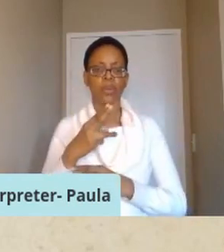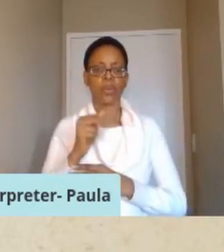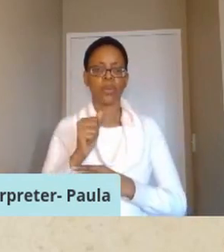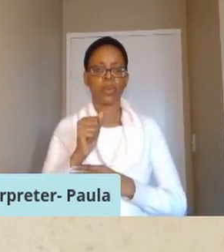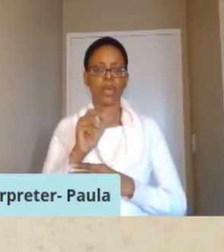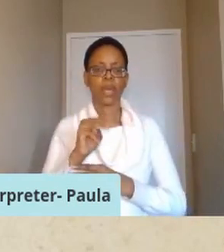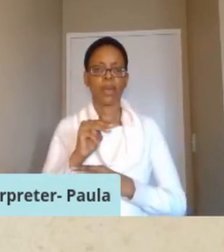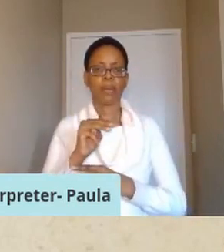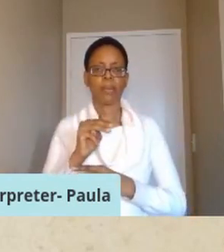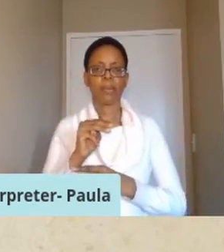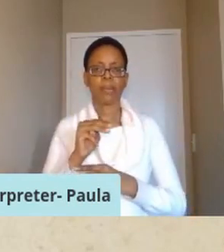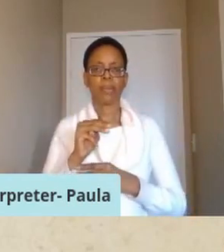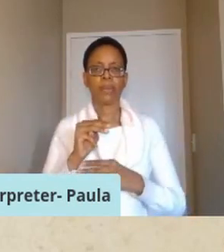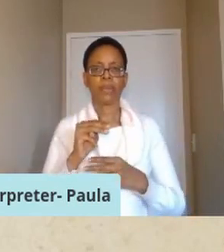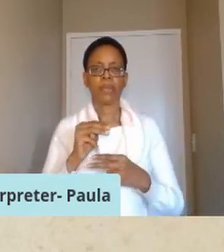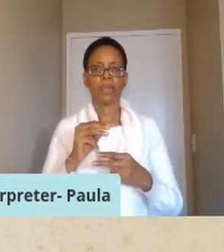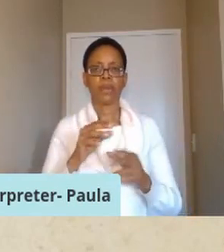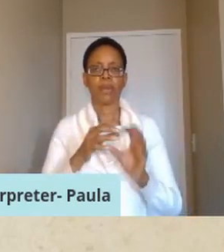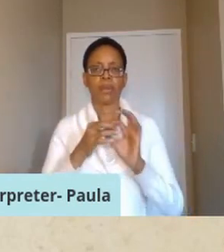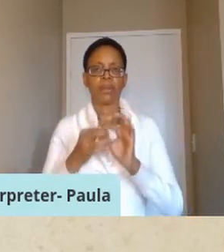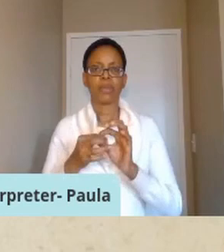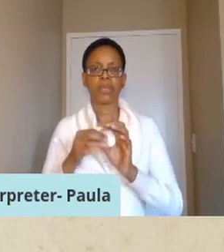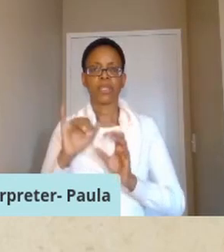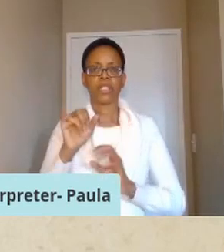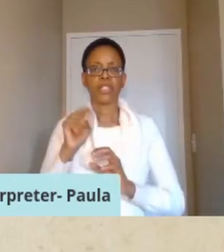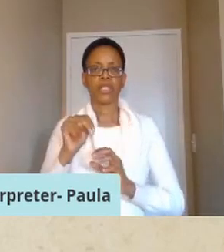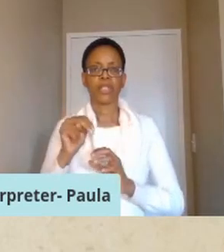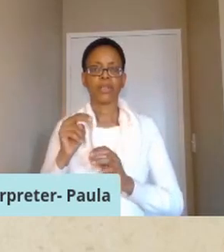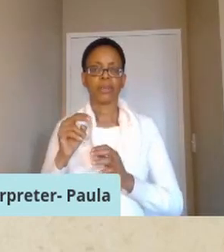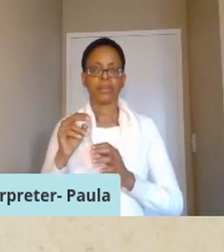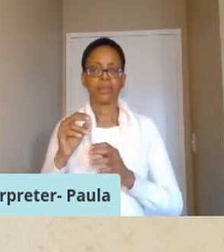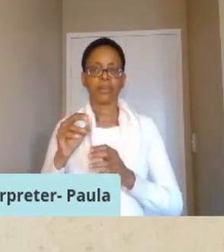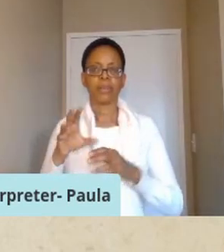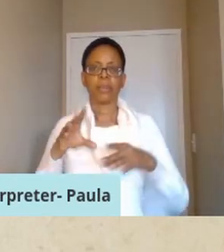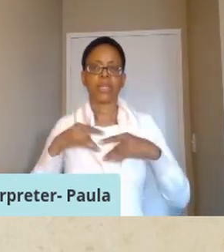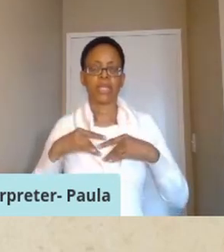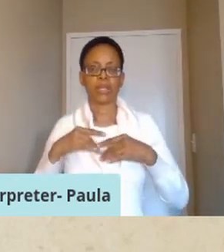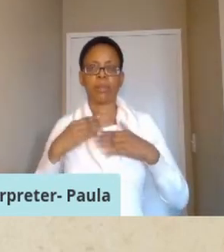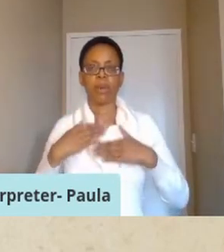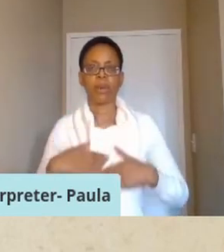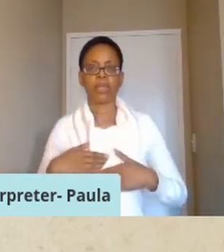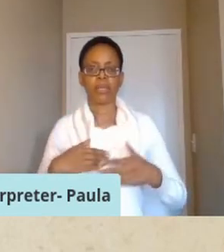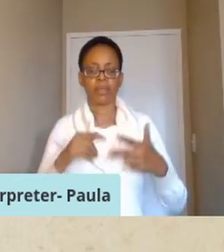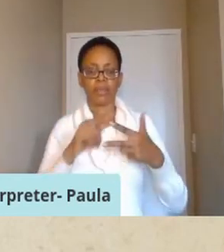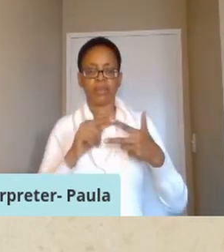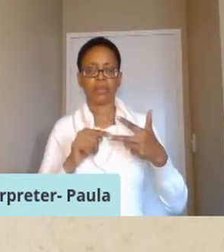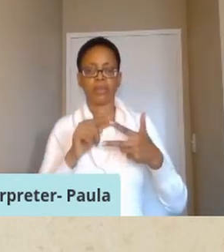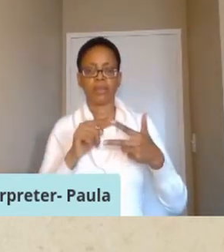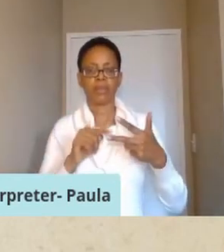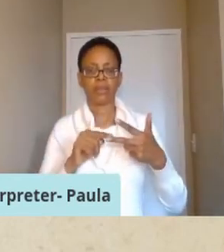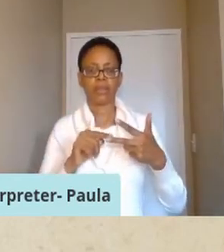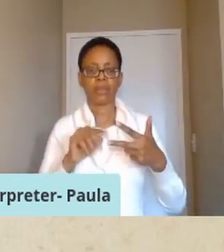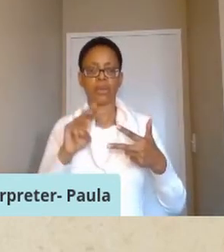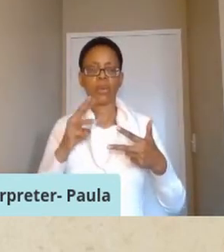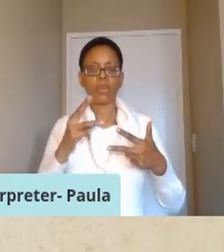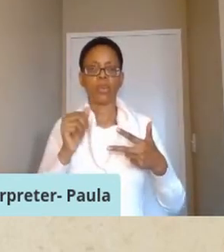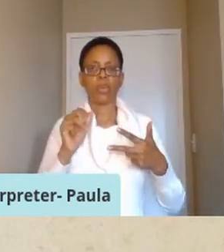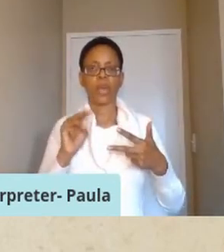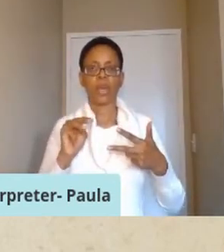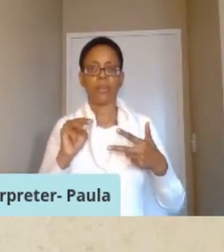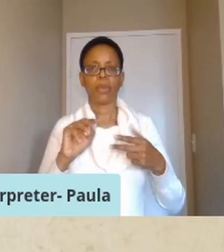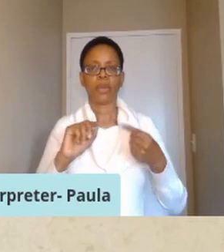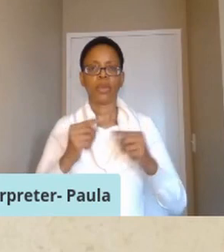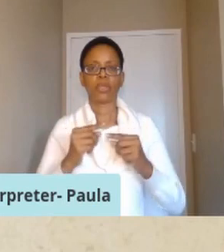of jinns possession by the second and third groups. Wahm causes harm to the human psyche